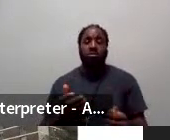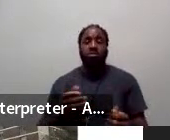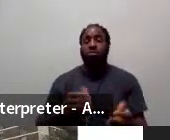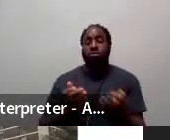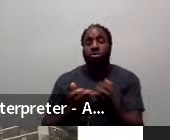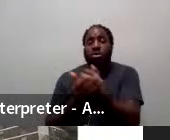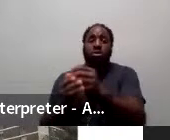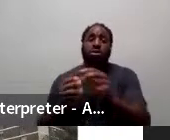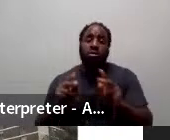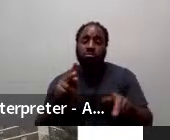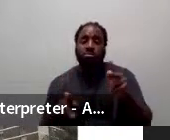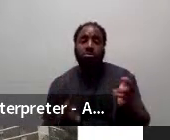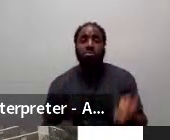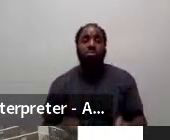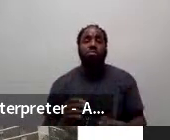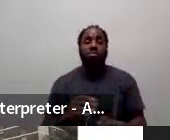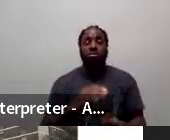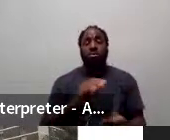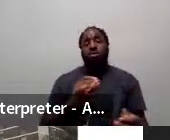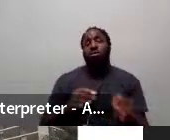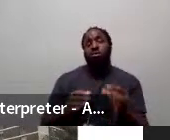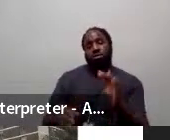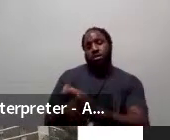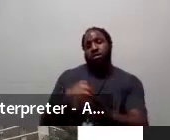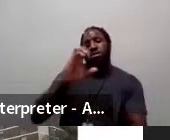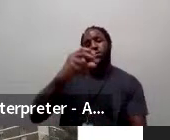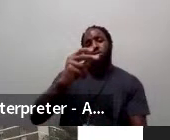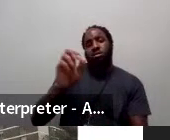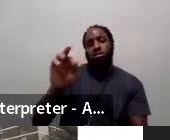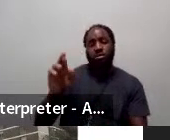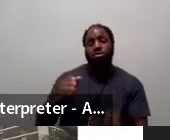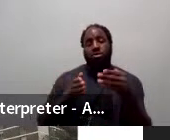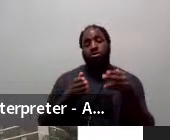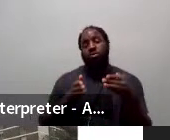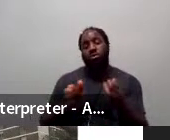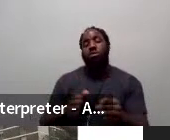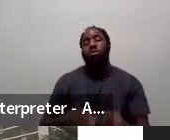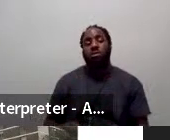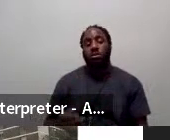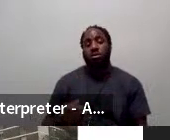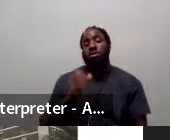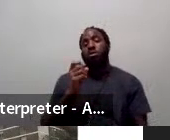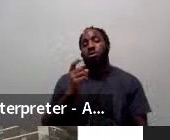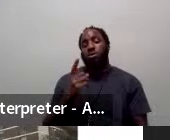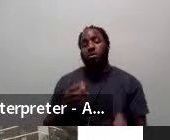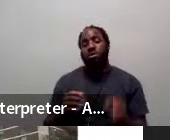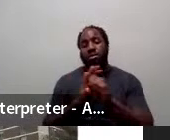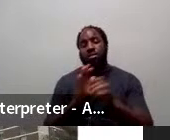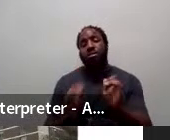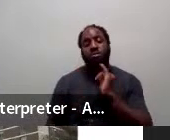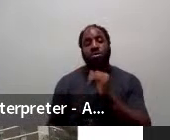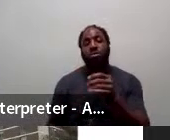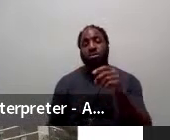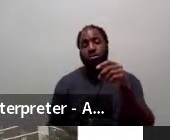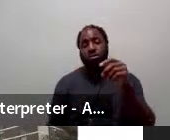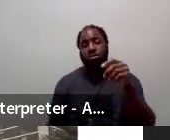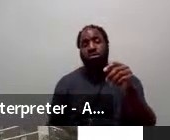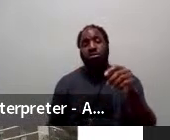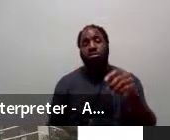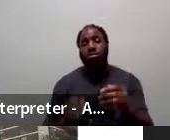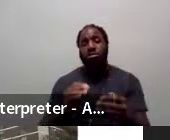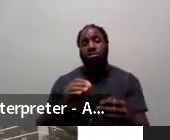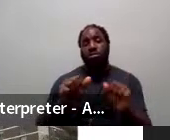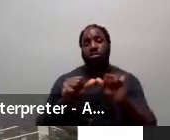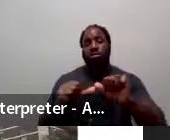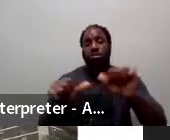Bassett Avenue, Eastchester Road, and other key pathways. One of the most illustrative examples of the value of public input and continued